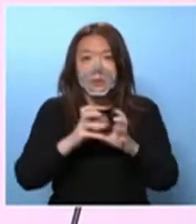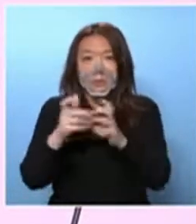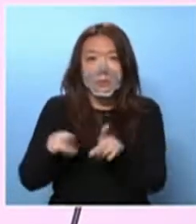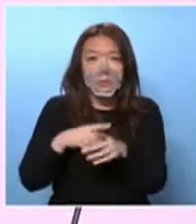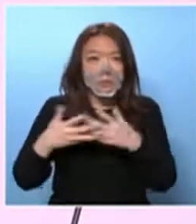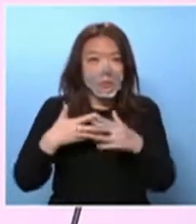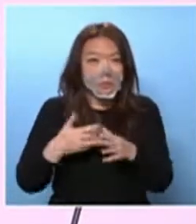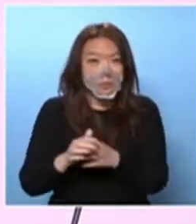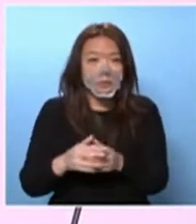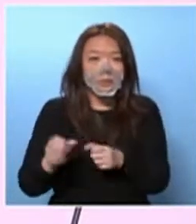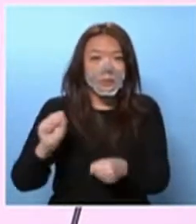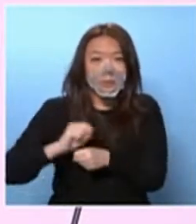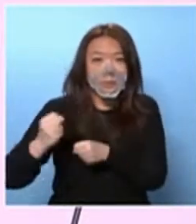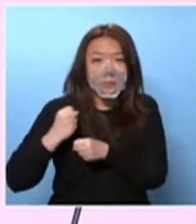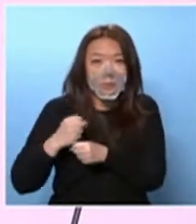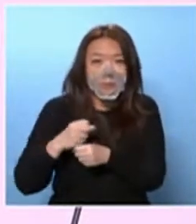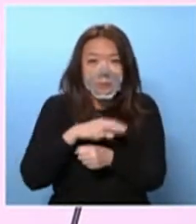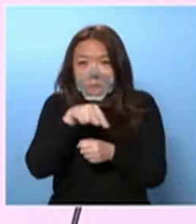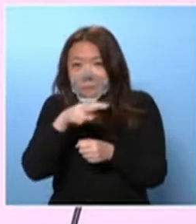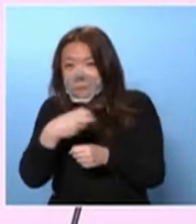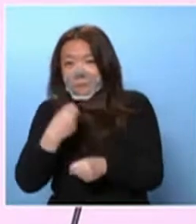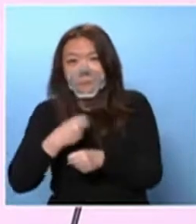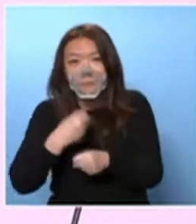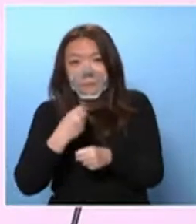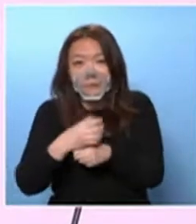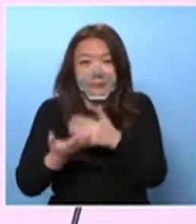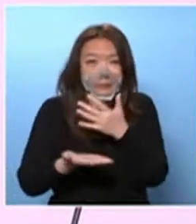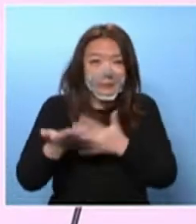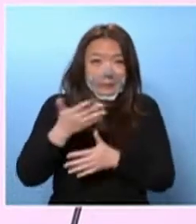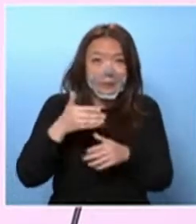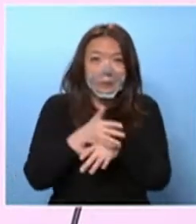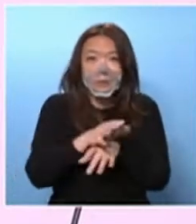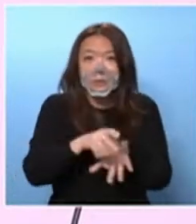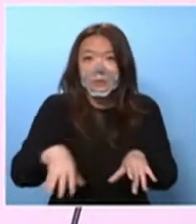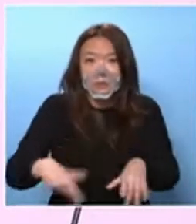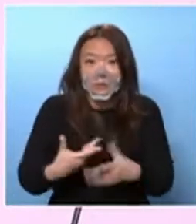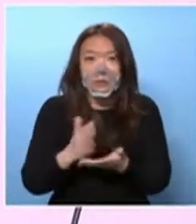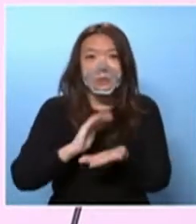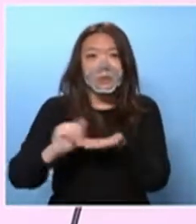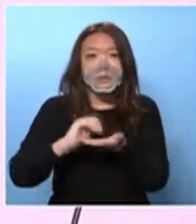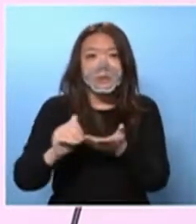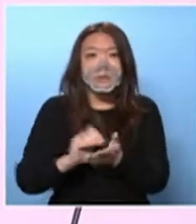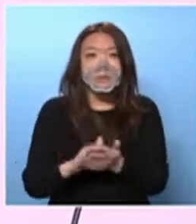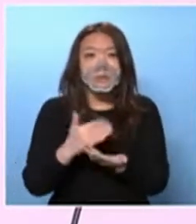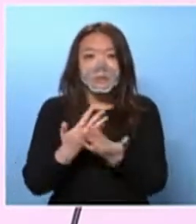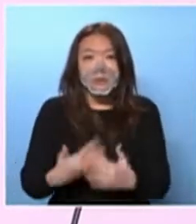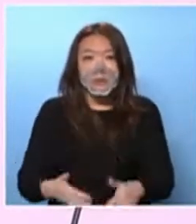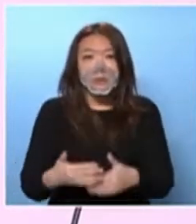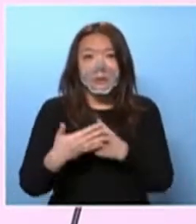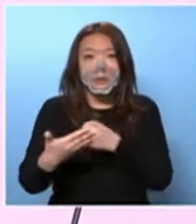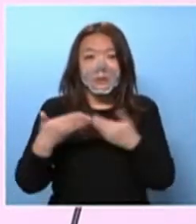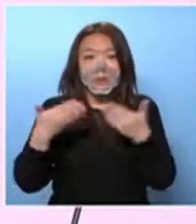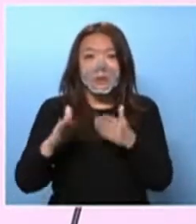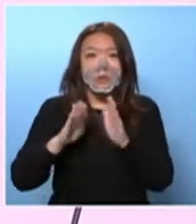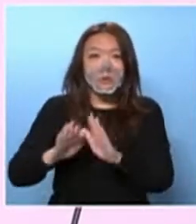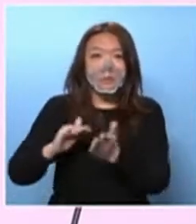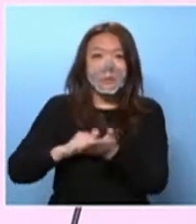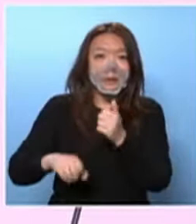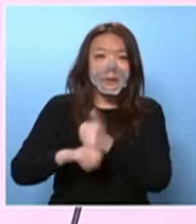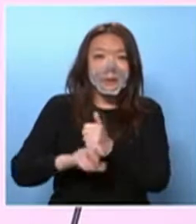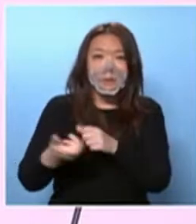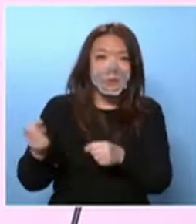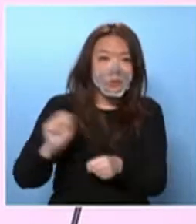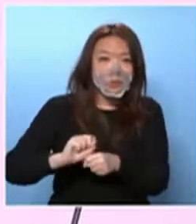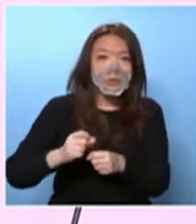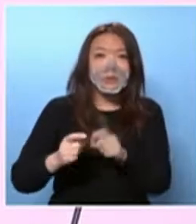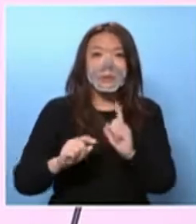rodent control, and improving the hygiene of public markets in response to the epidemic. Meanwhile, the FEHD will strengthen inspections and enforcement action to